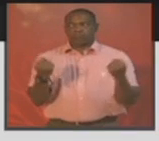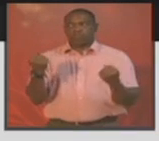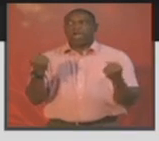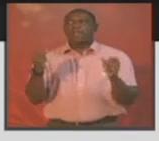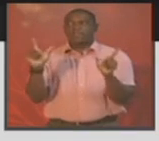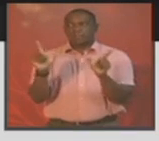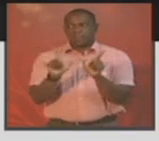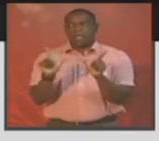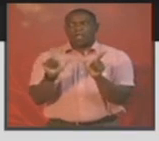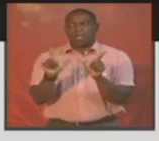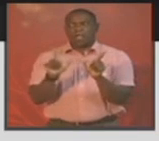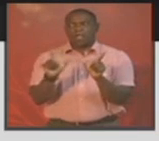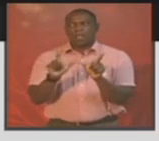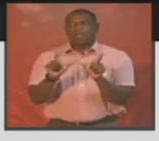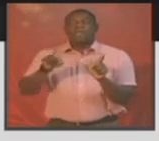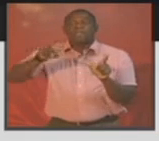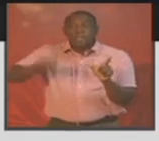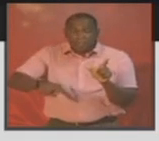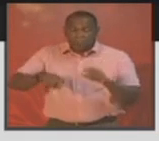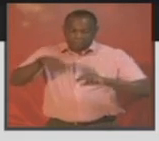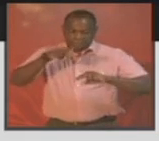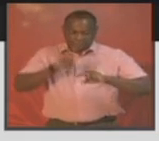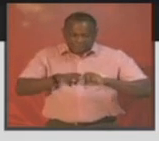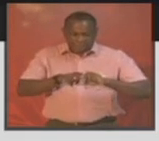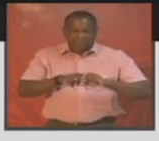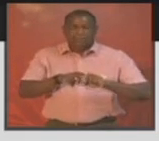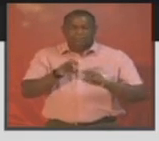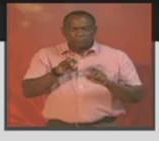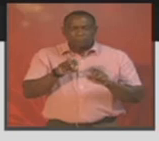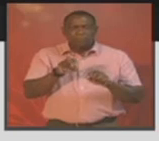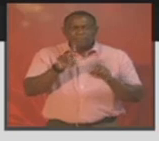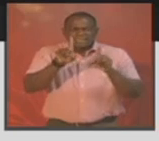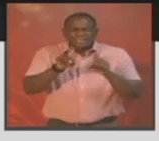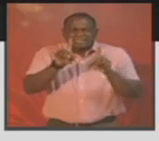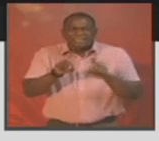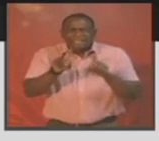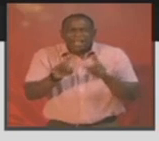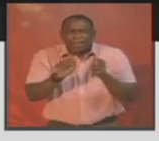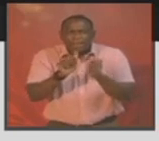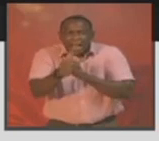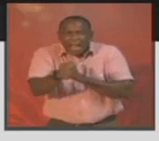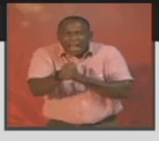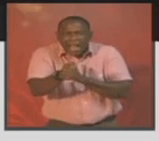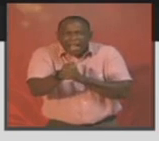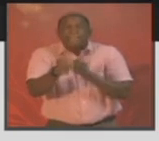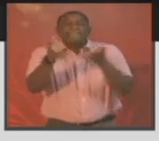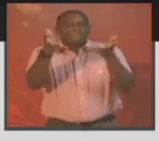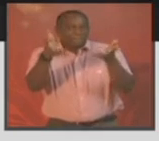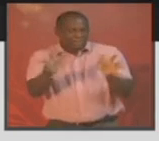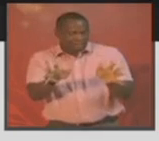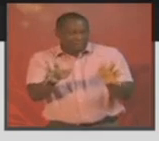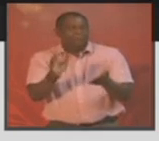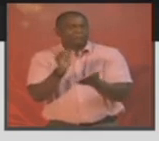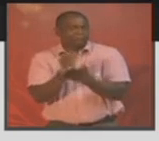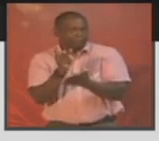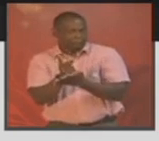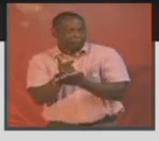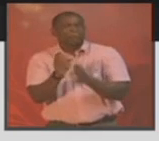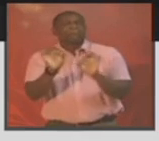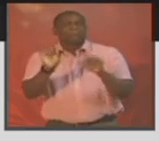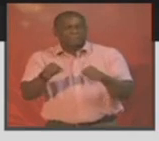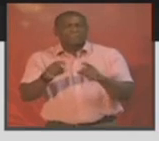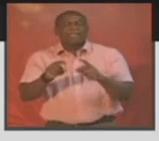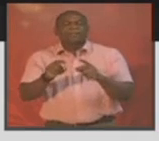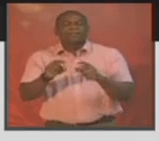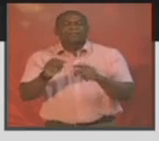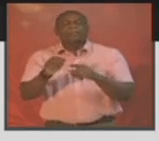have to pass your regulation test, and only after passing that test can you then be given permission to do the practical exam